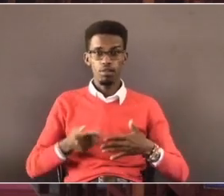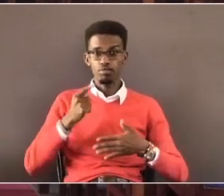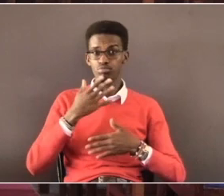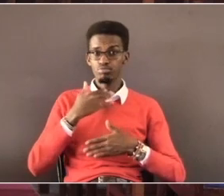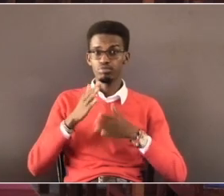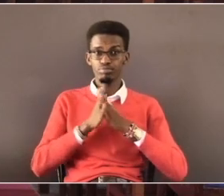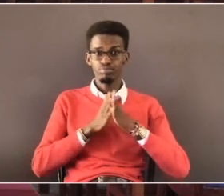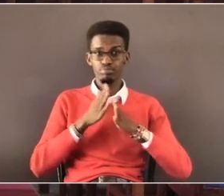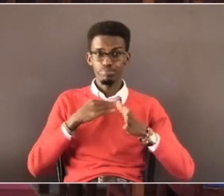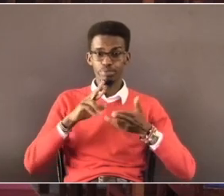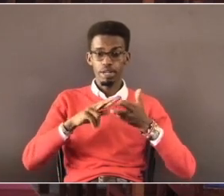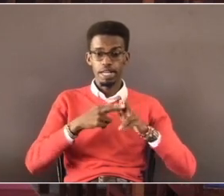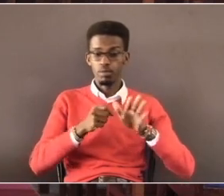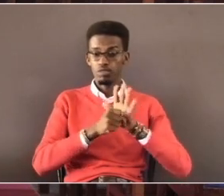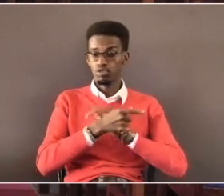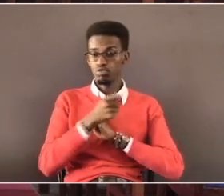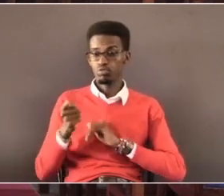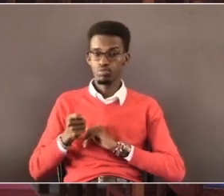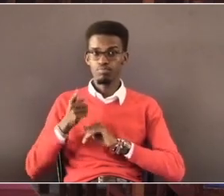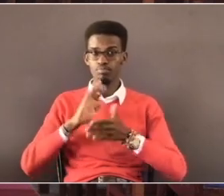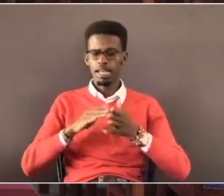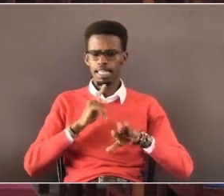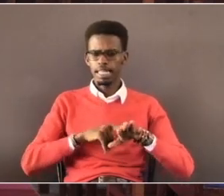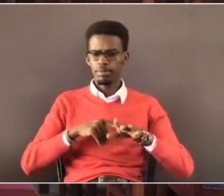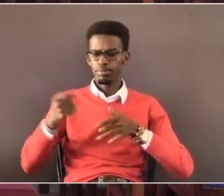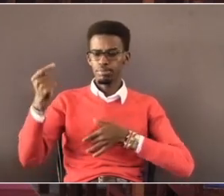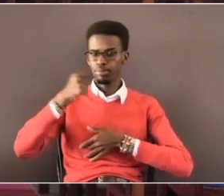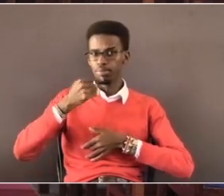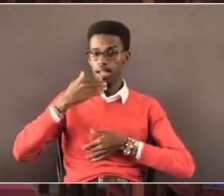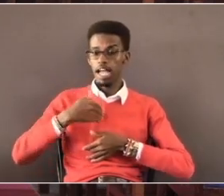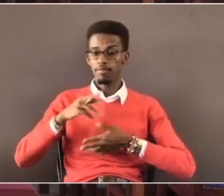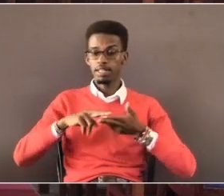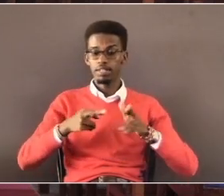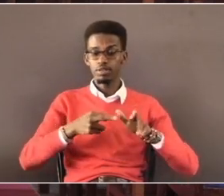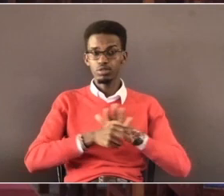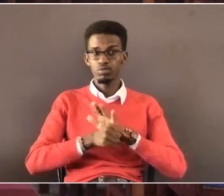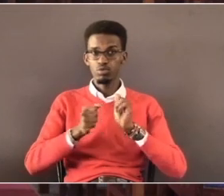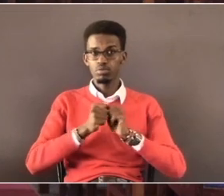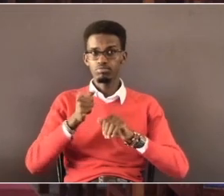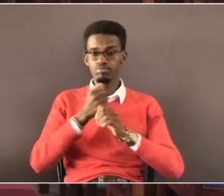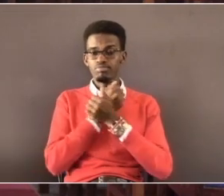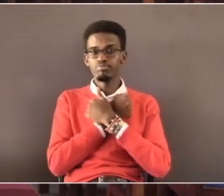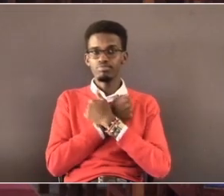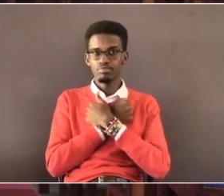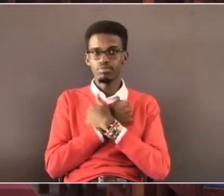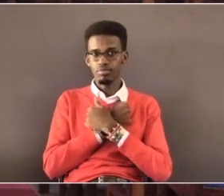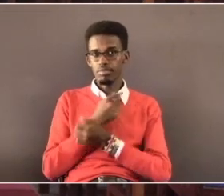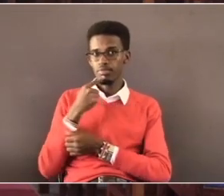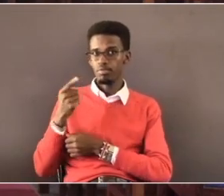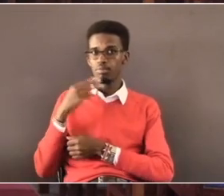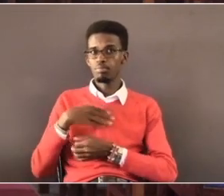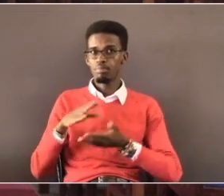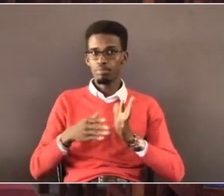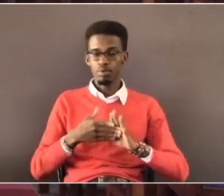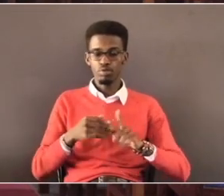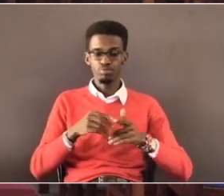people to relate with you. So by the time you're having a relationship with a loved one, and in this case, it's going to be an